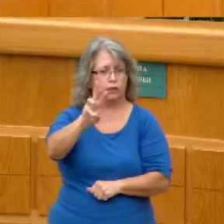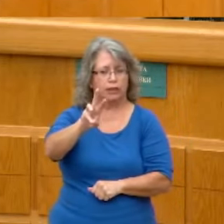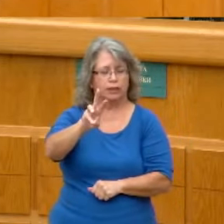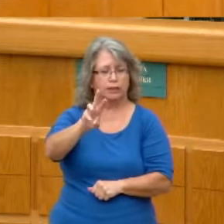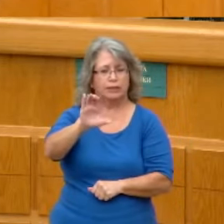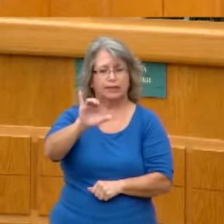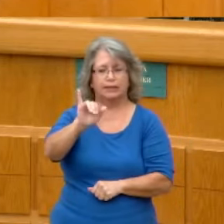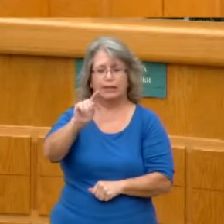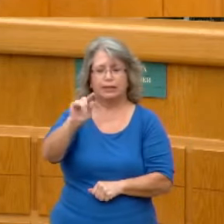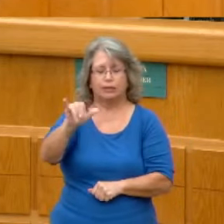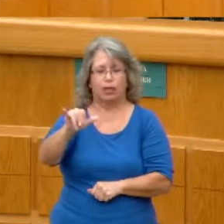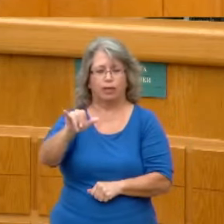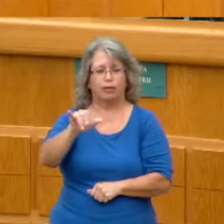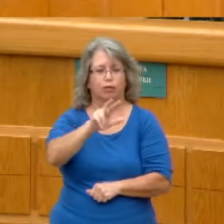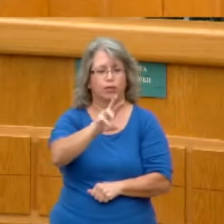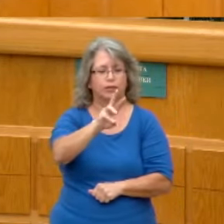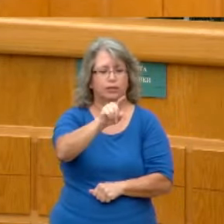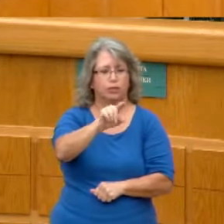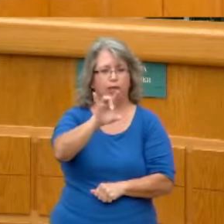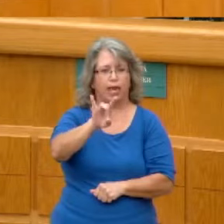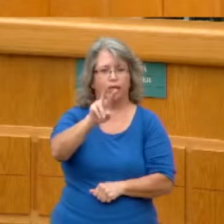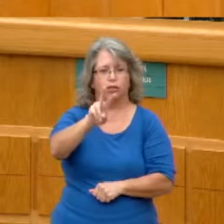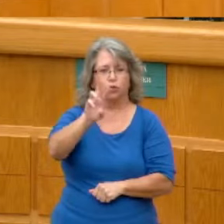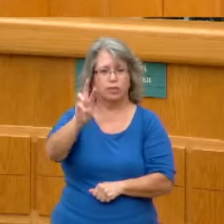361-826-CITY. That's